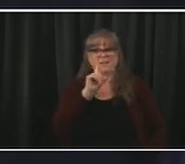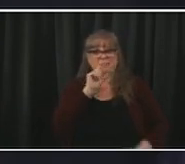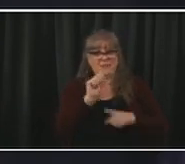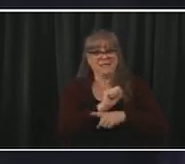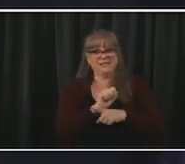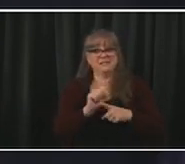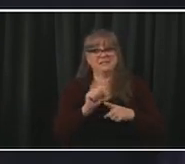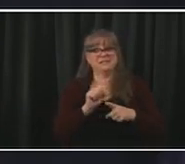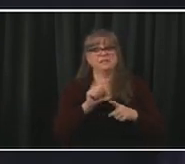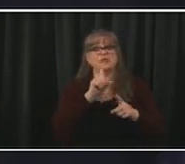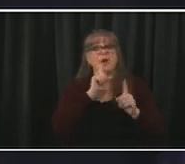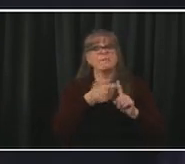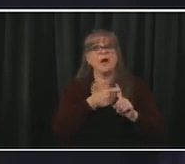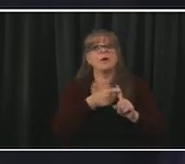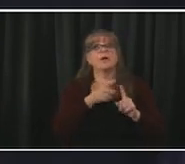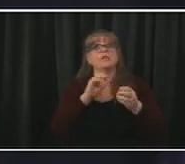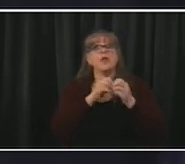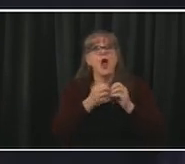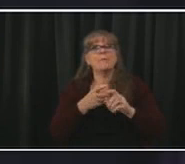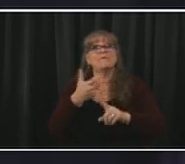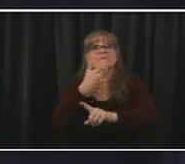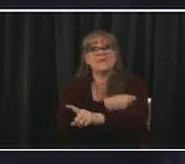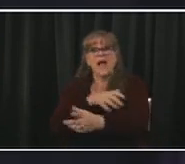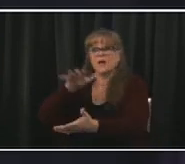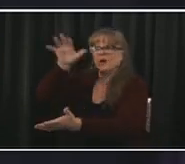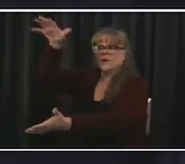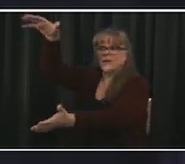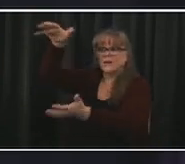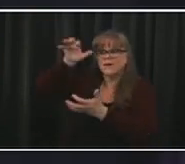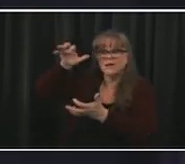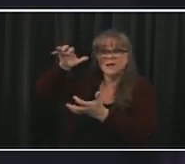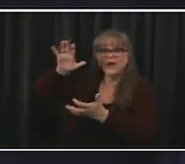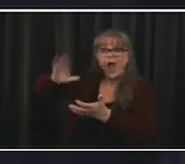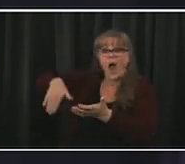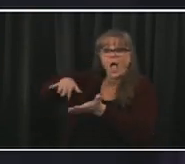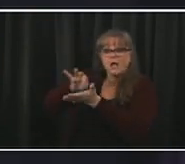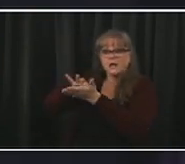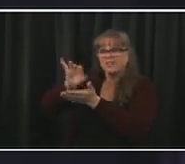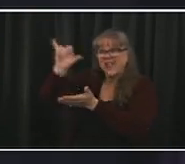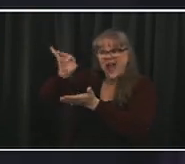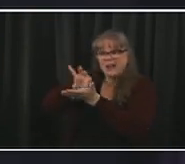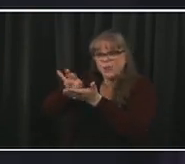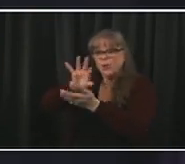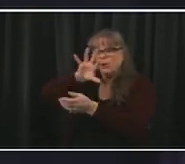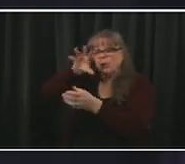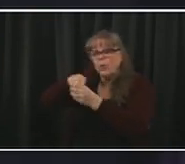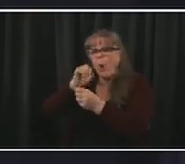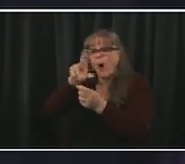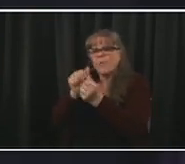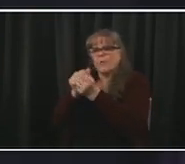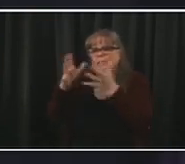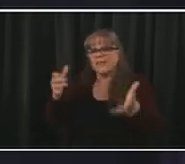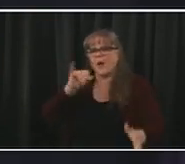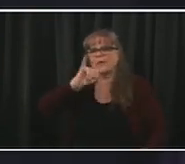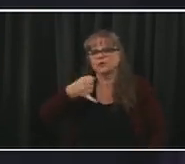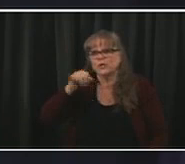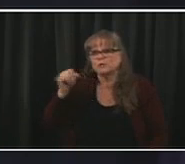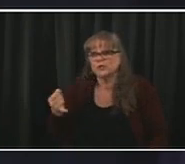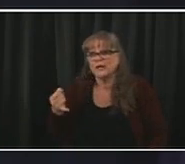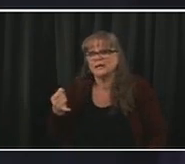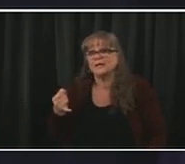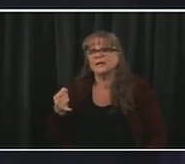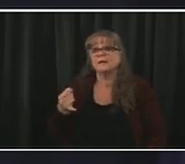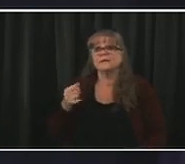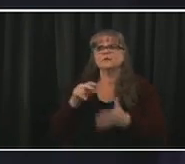Johnson? And with more shots, can we speed up that date to get to the general public sooner, do more mass